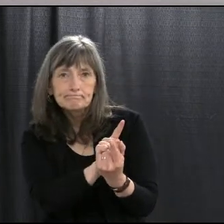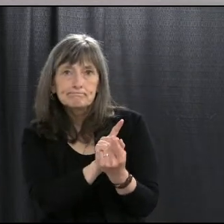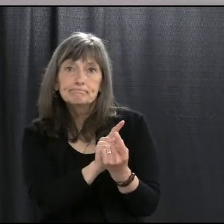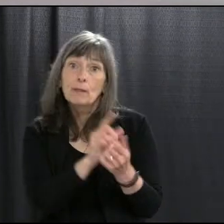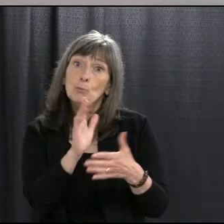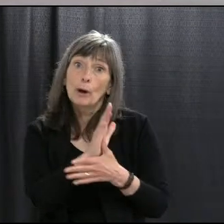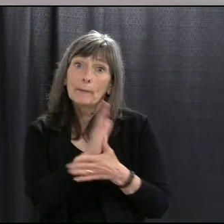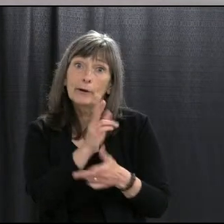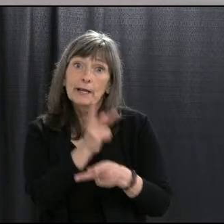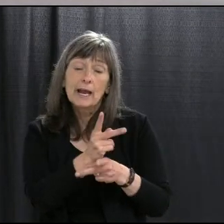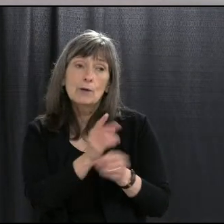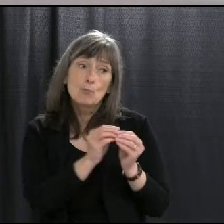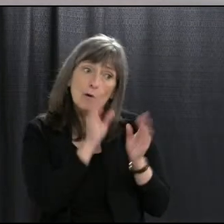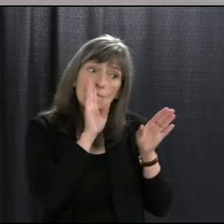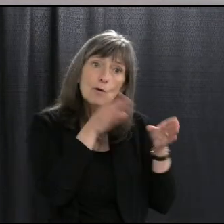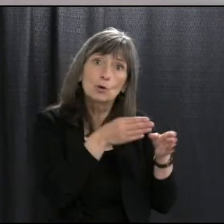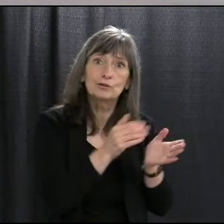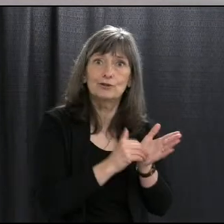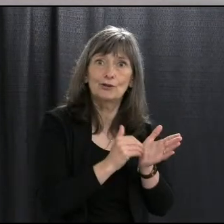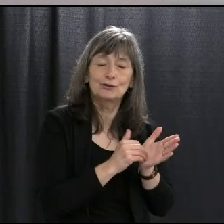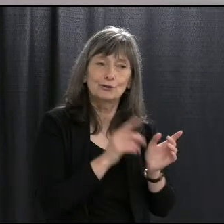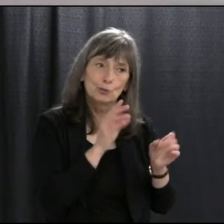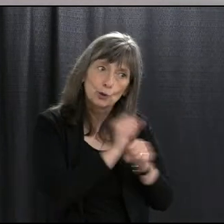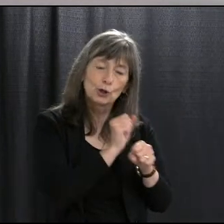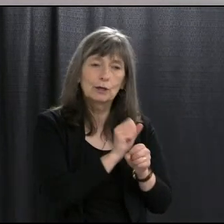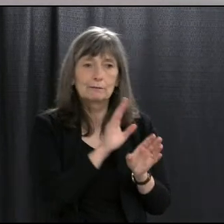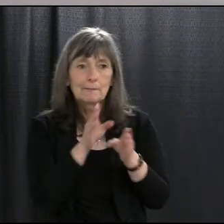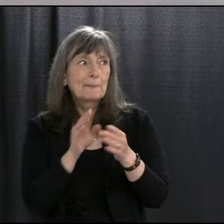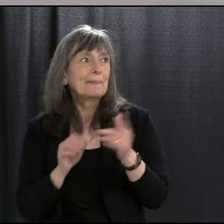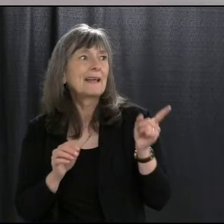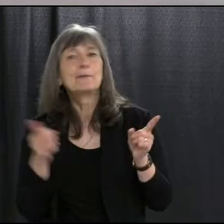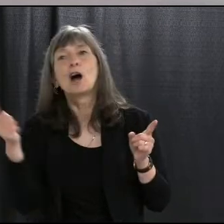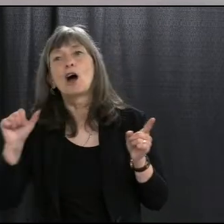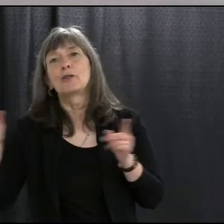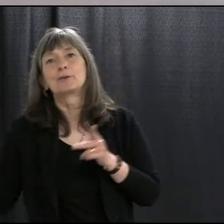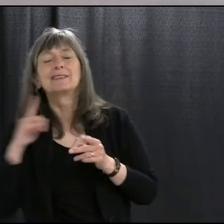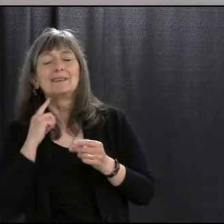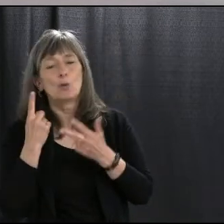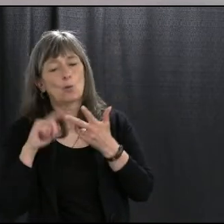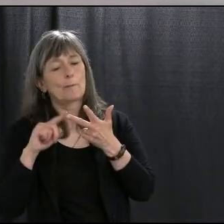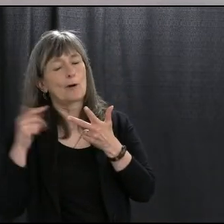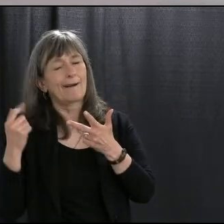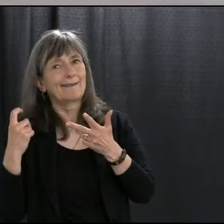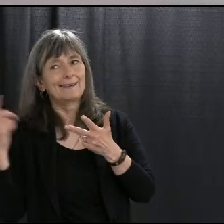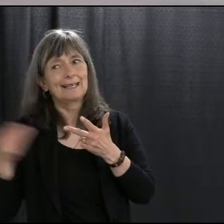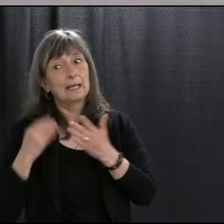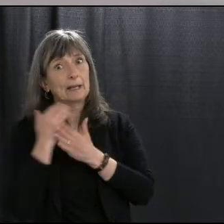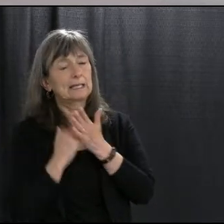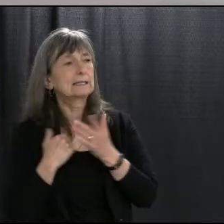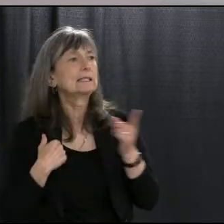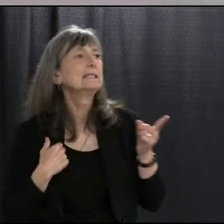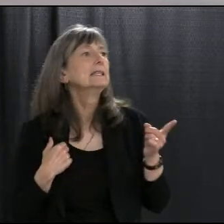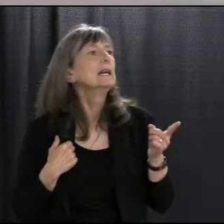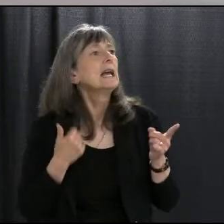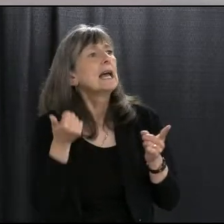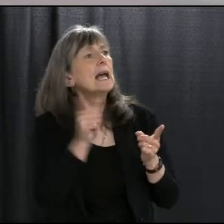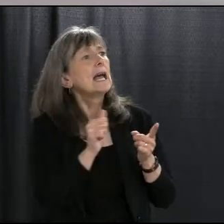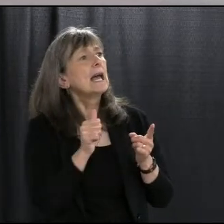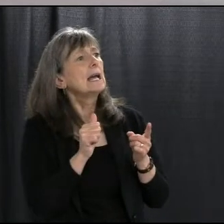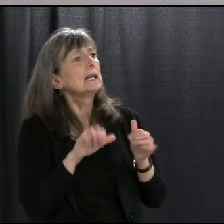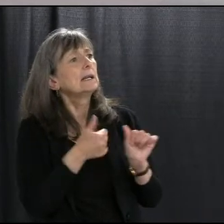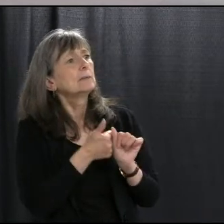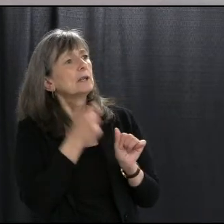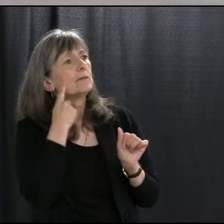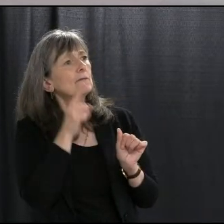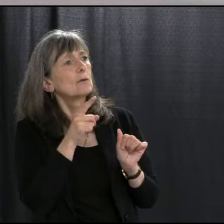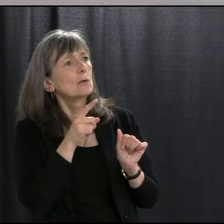primary care. One other question from another colleague. They gave me a list. No, just one more. IVF, any update on the